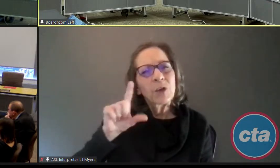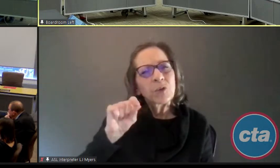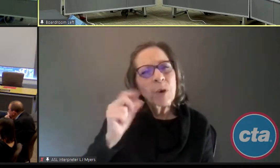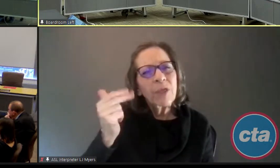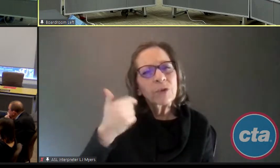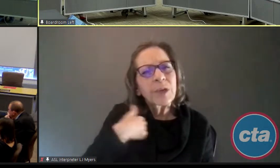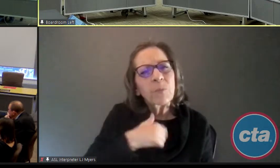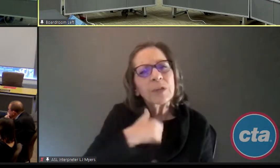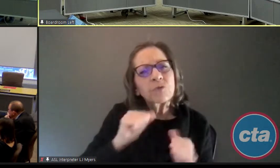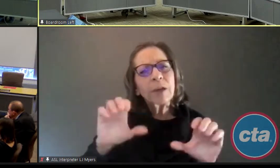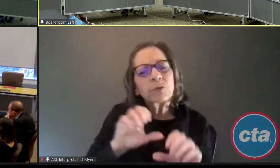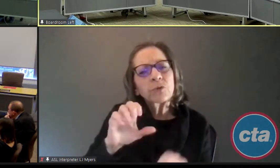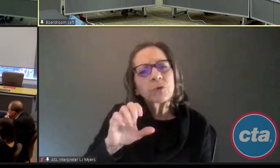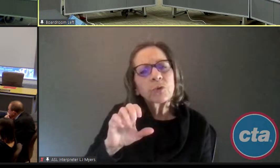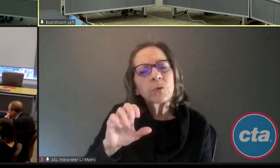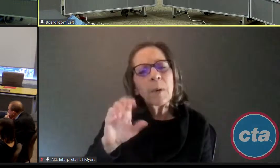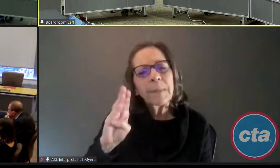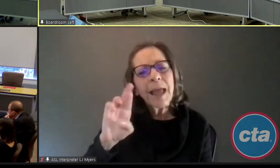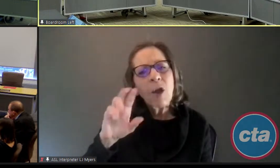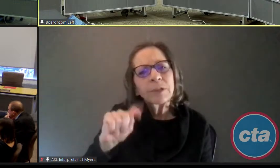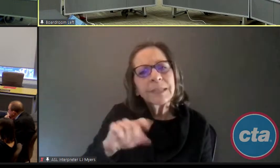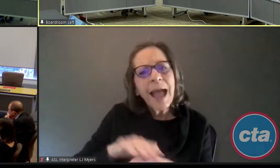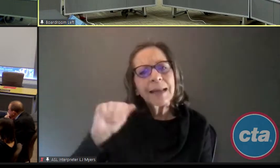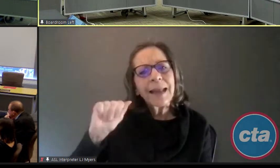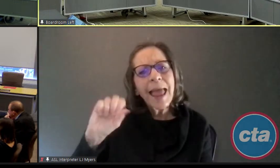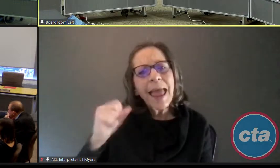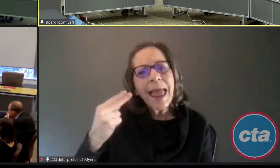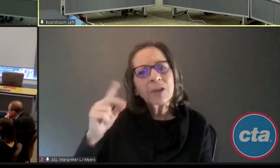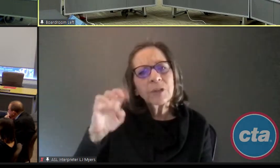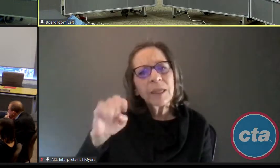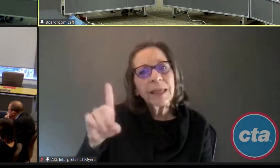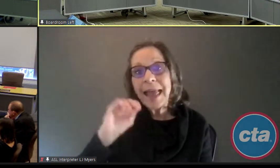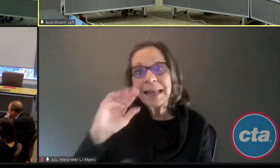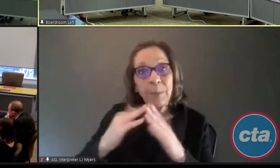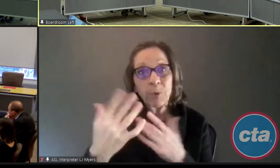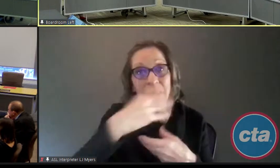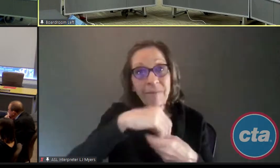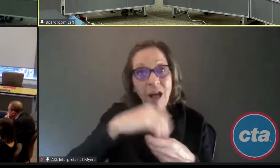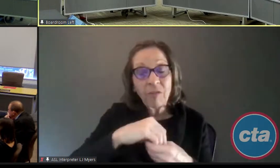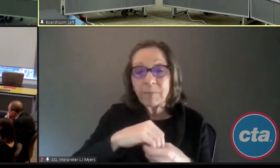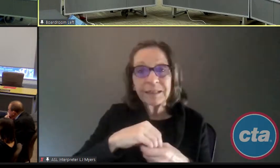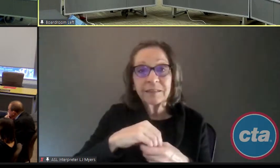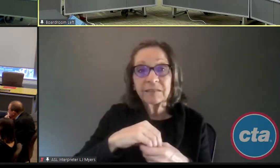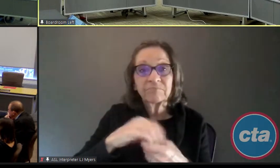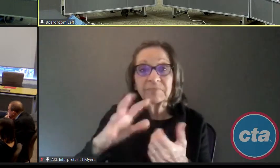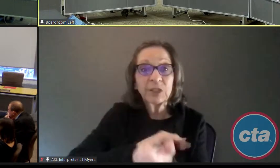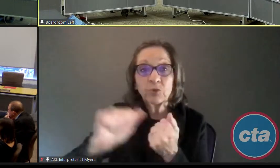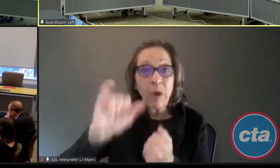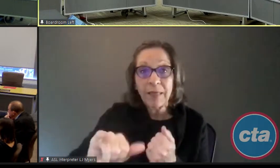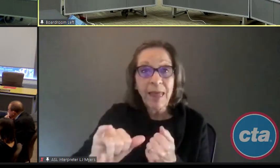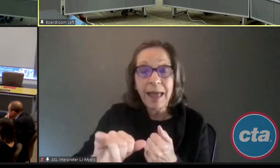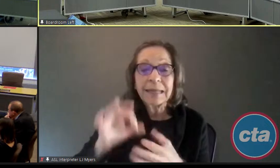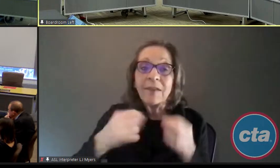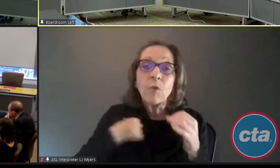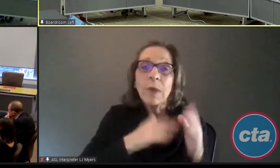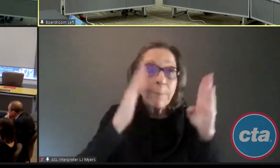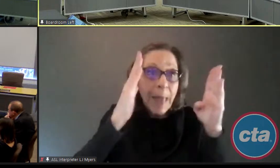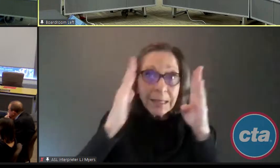on Ashland, and community engagement killed that project. I would think if we listened to the community